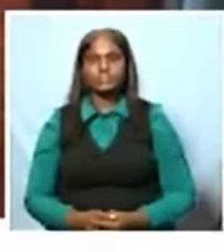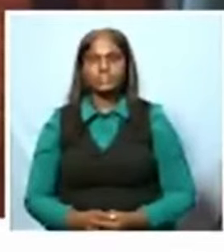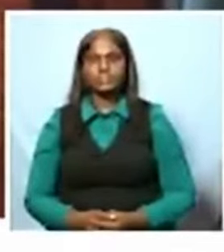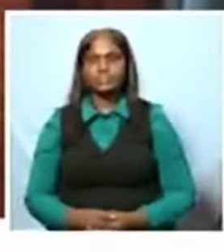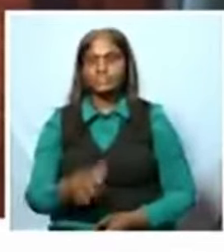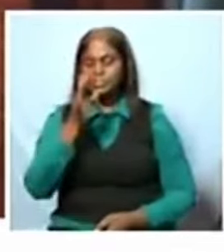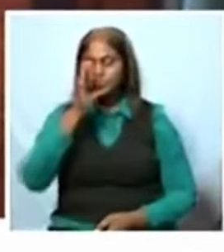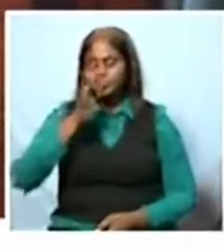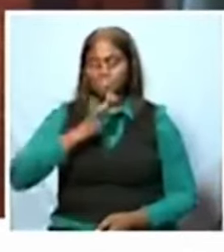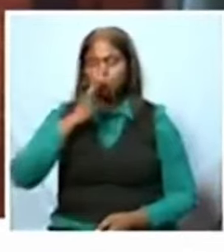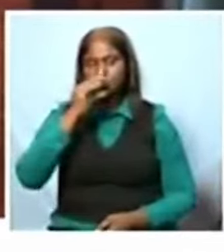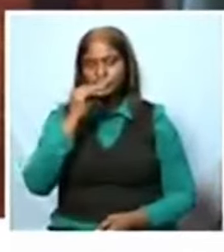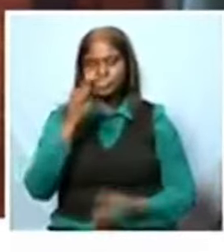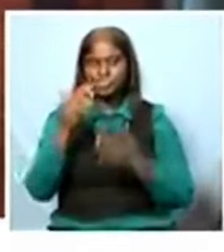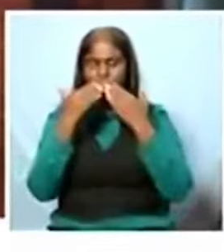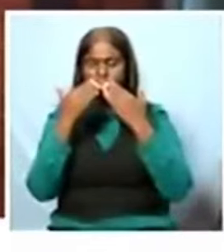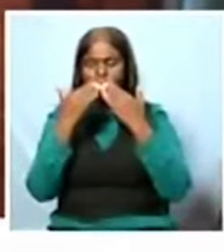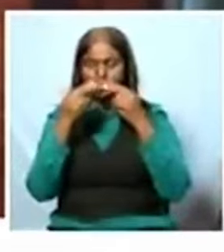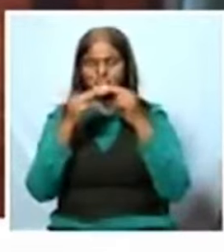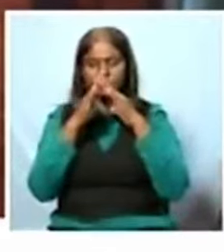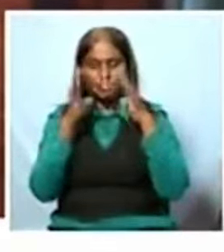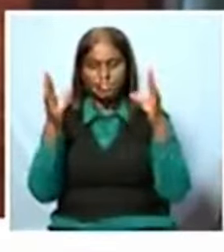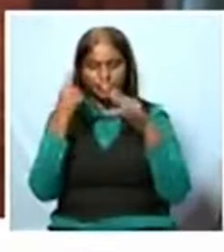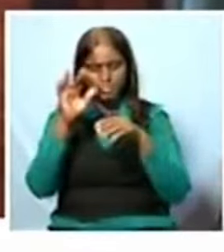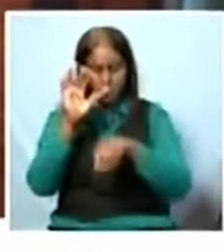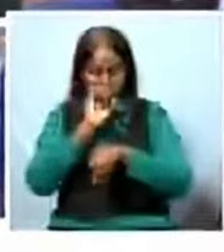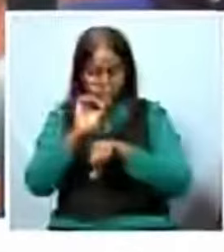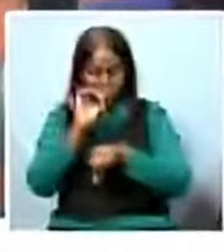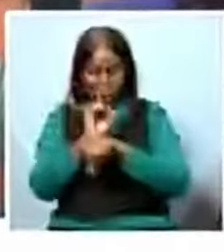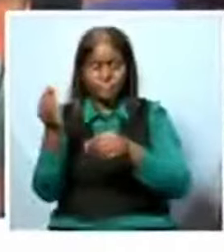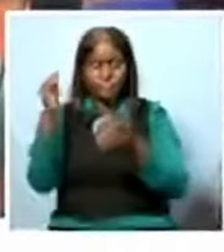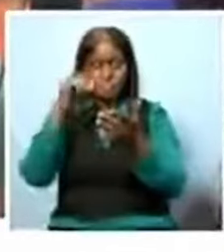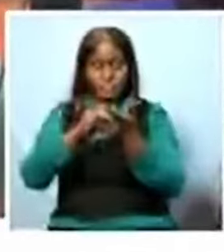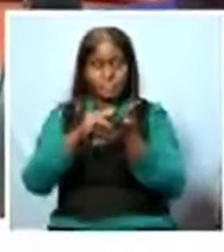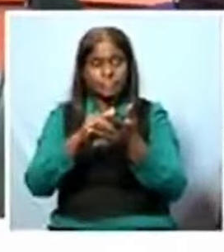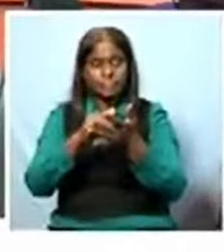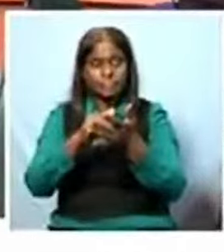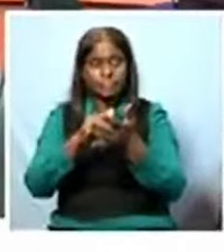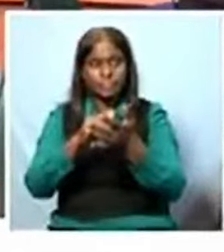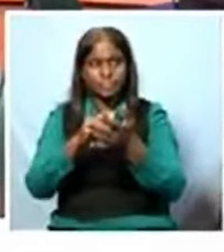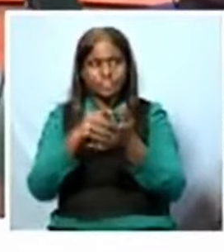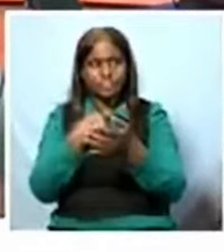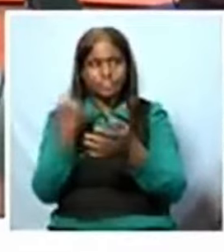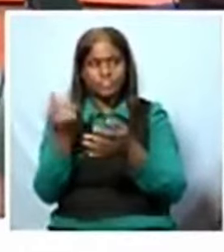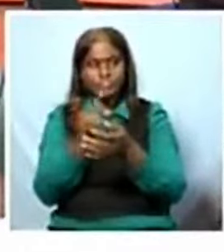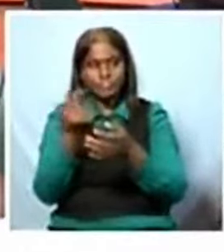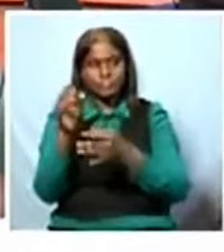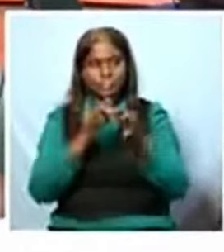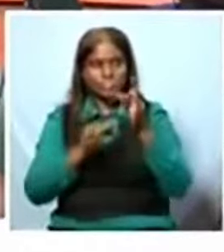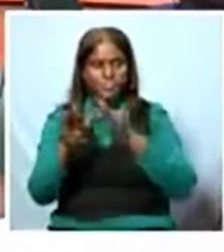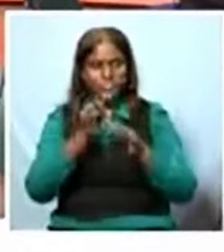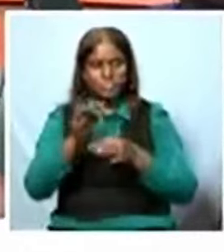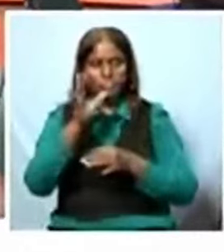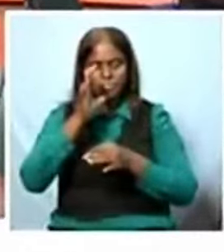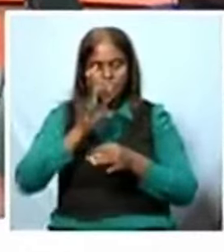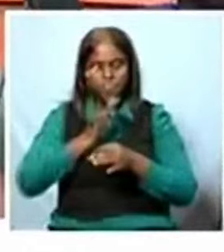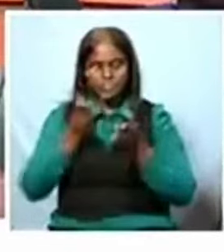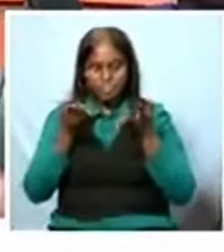Madam Speaker, thank you very much for this opportunity one more time. I want to state, Madam Speaker, here